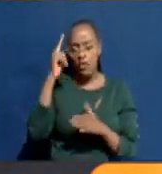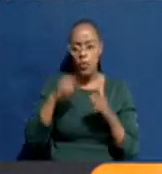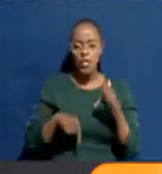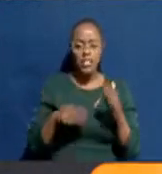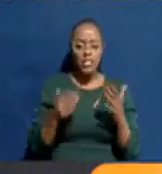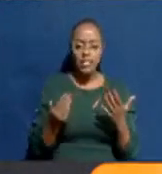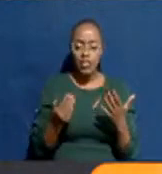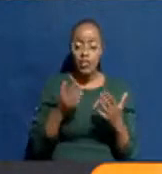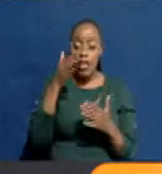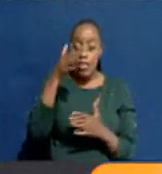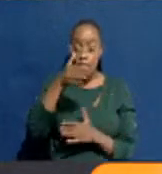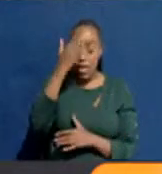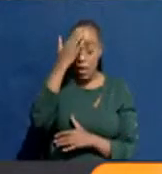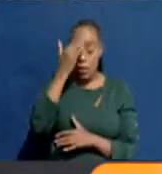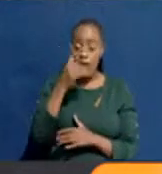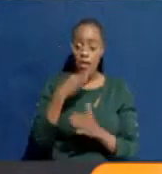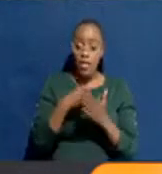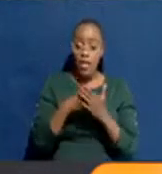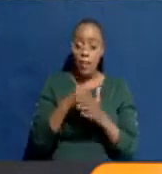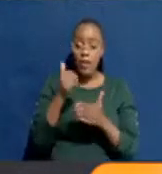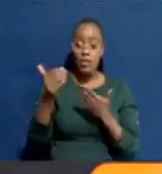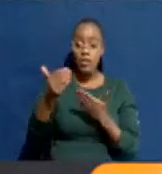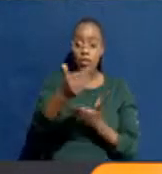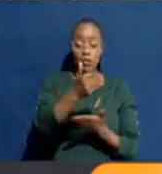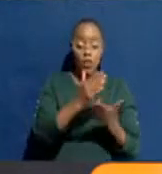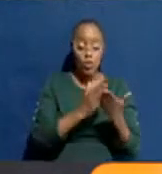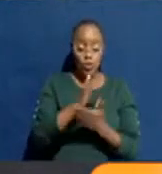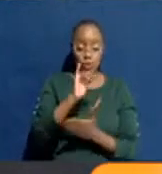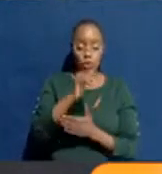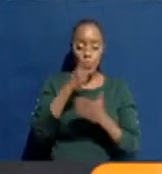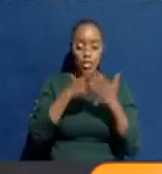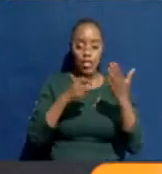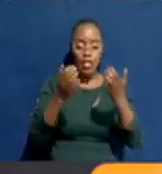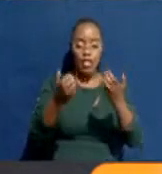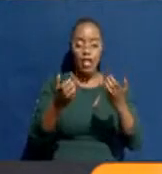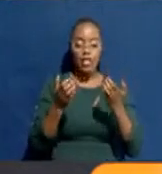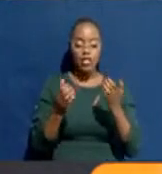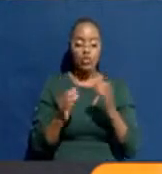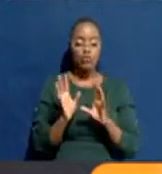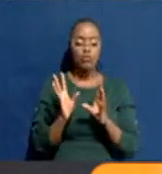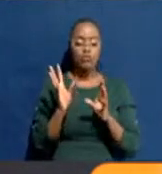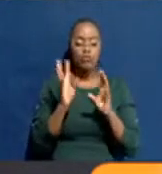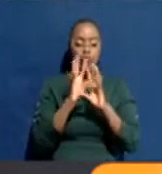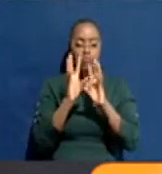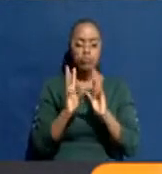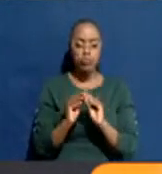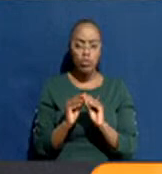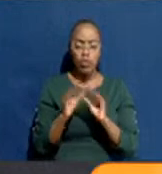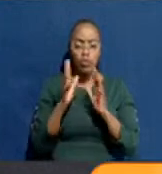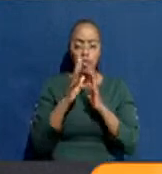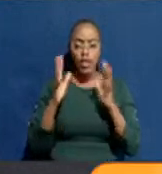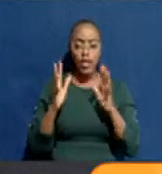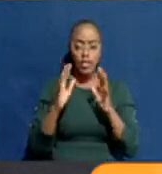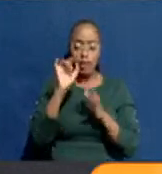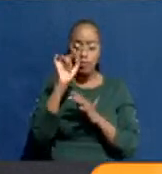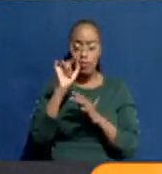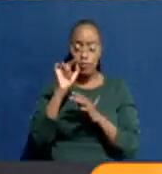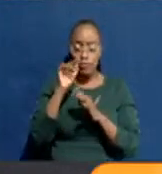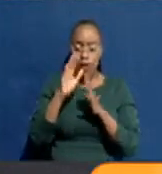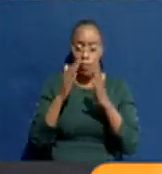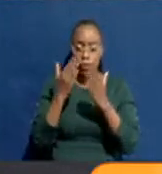there because the monies collected through these levies need to be insulated for the greater proportion of the